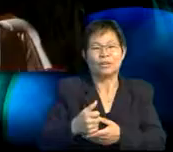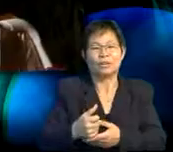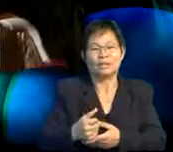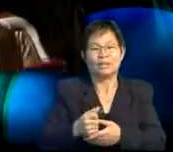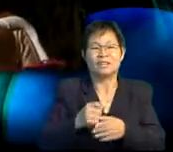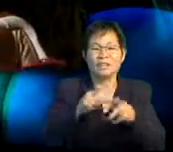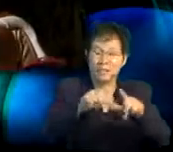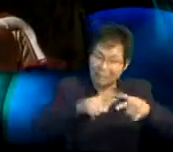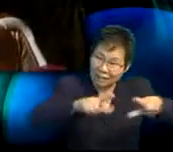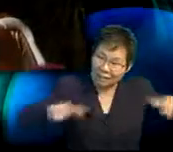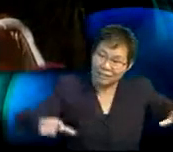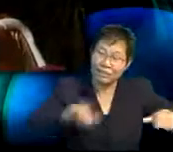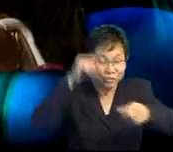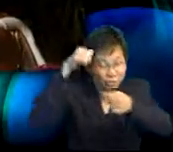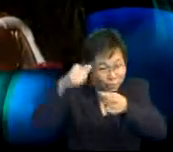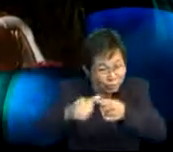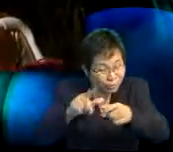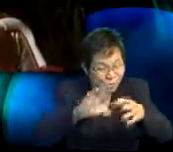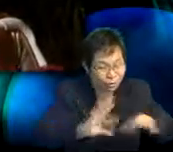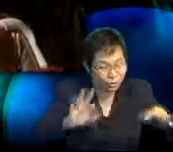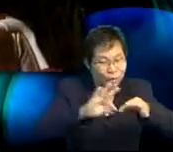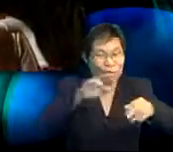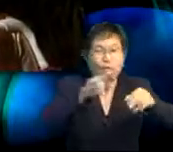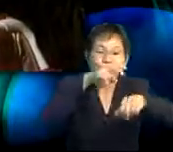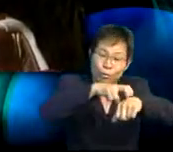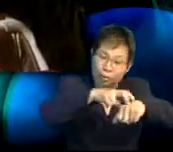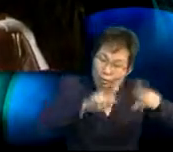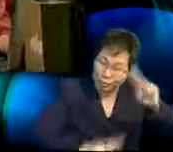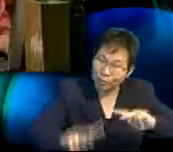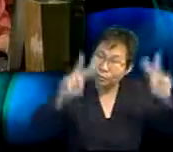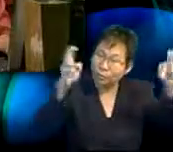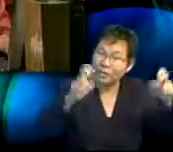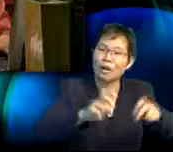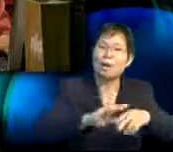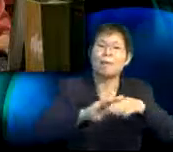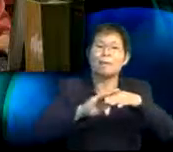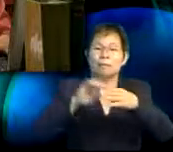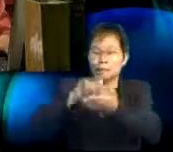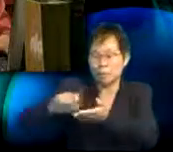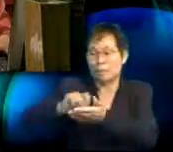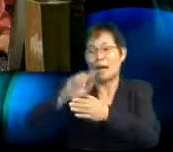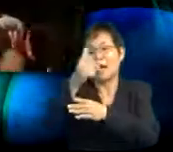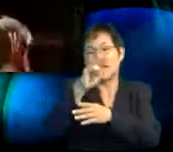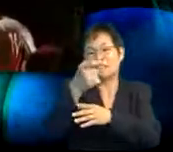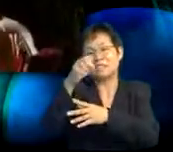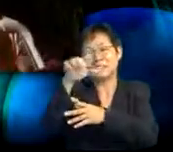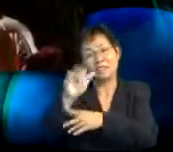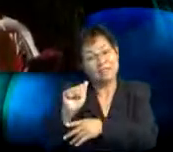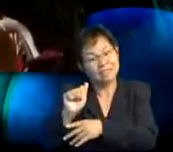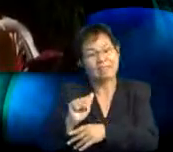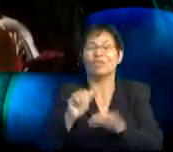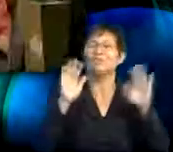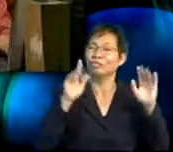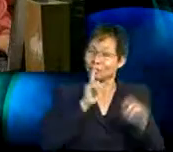you remember the story Potato People? You know, the one by Angela Wright? Of course I do.